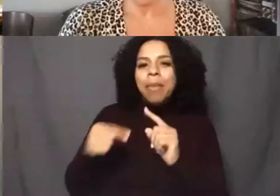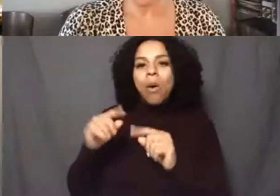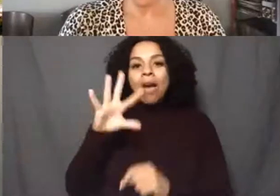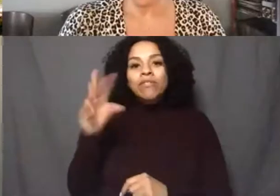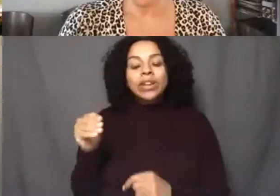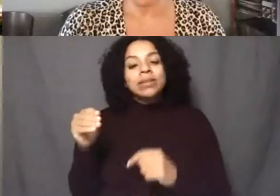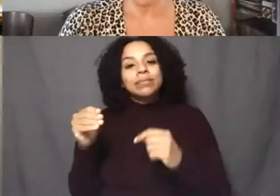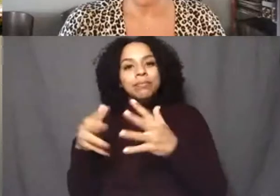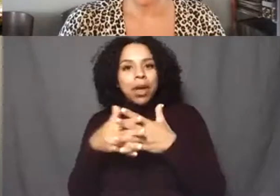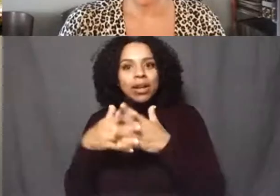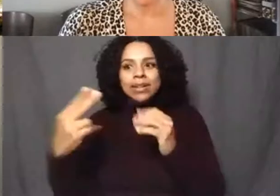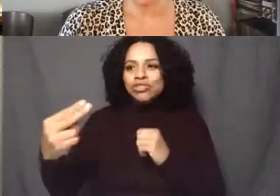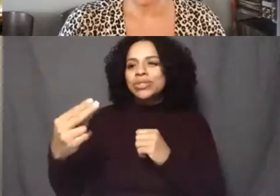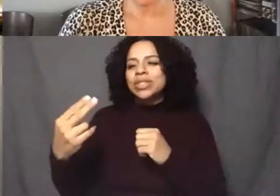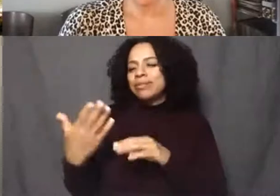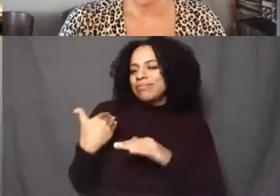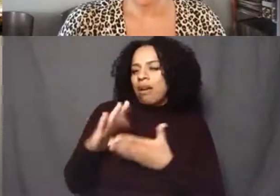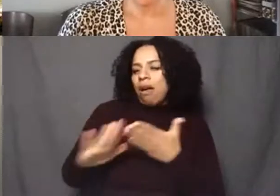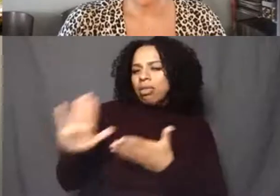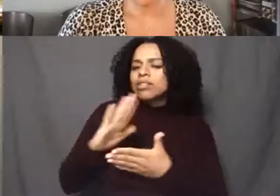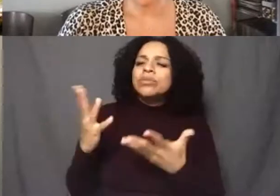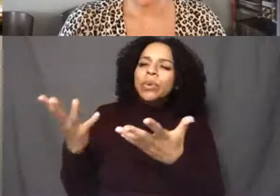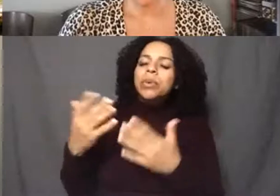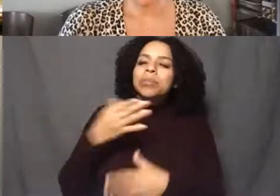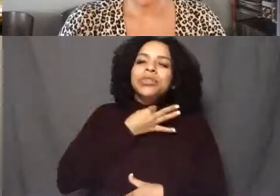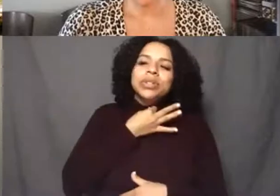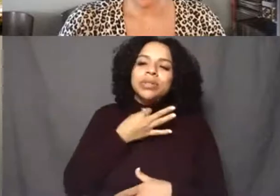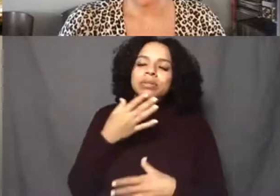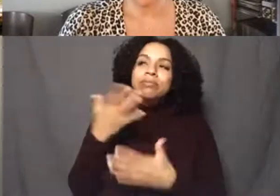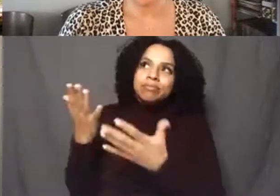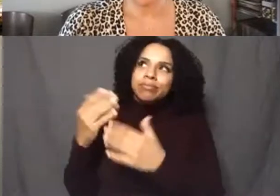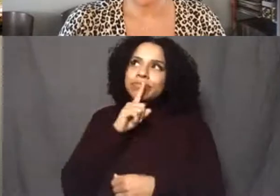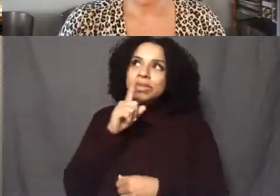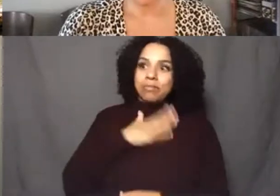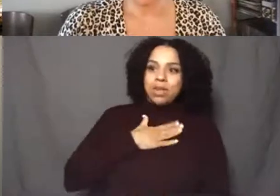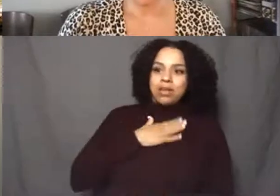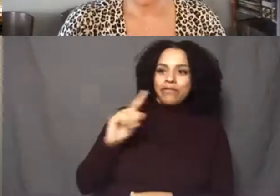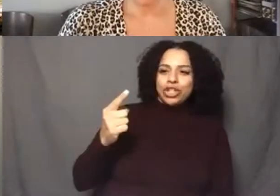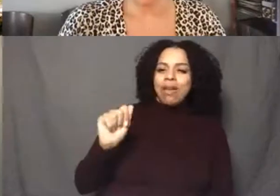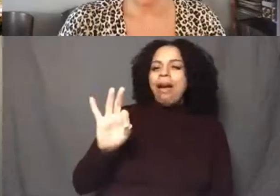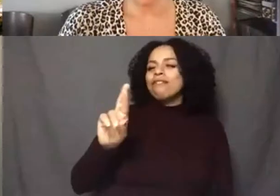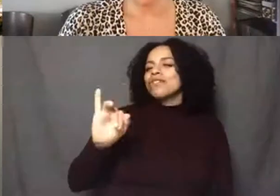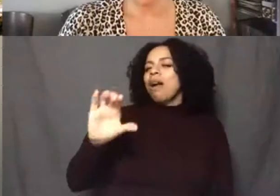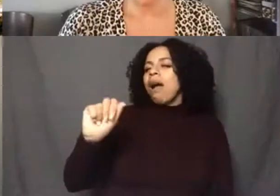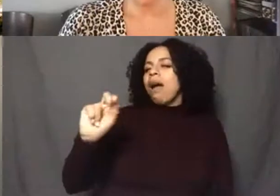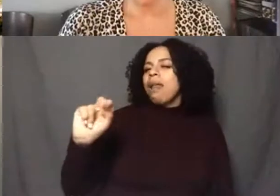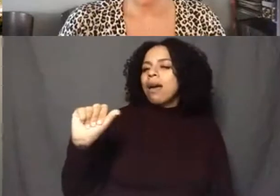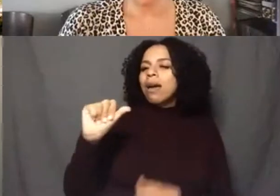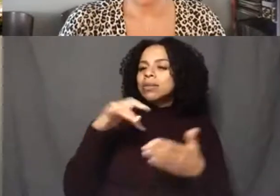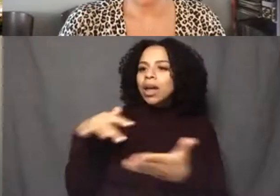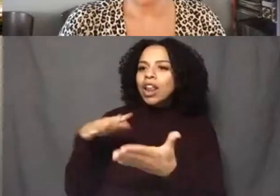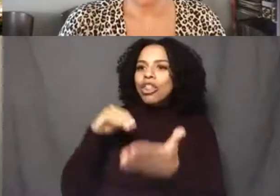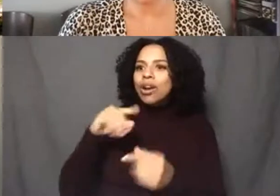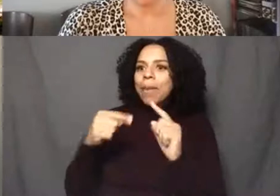So one of the things that was like the first thing that I learned in an Africana studies class was the principle of Sankofa,